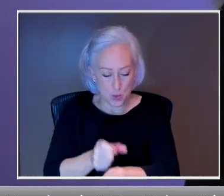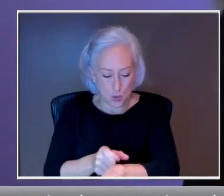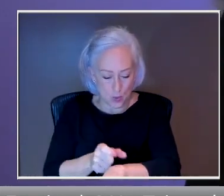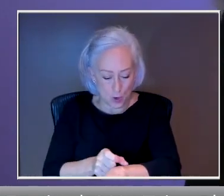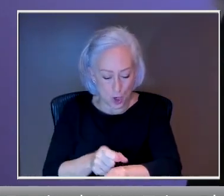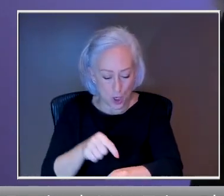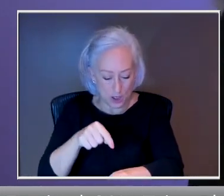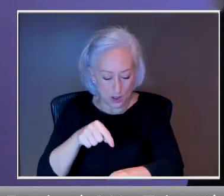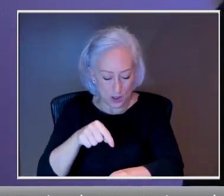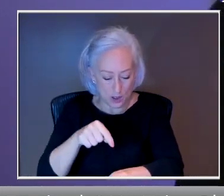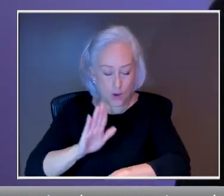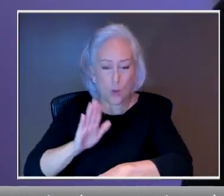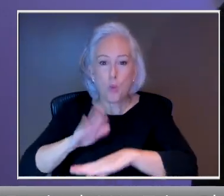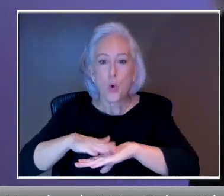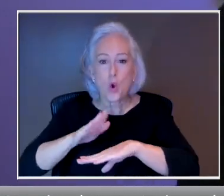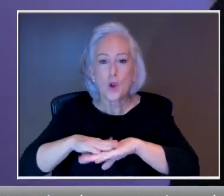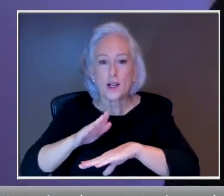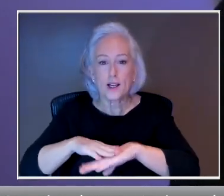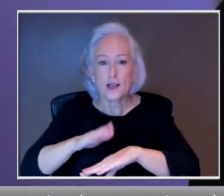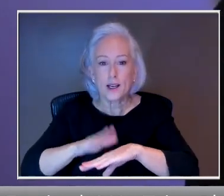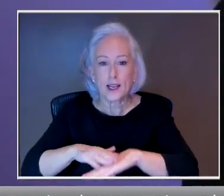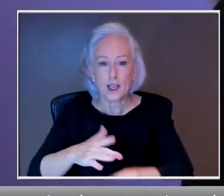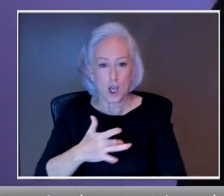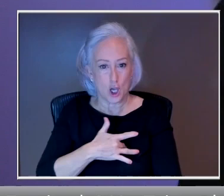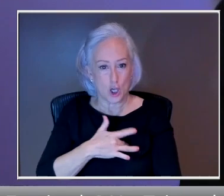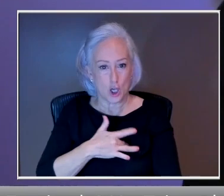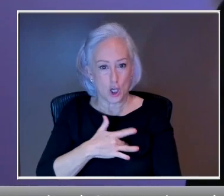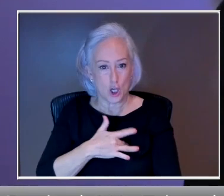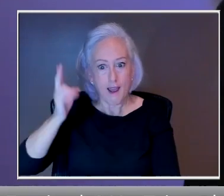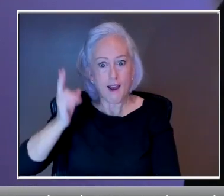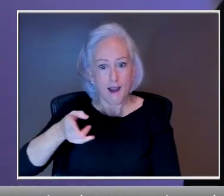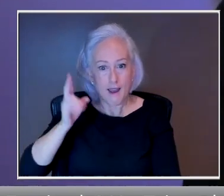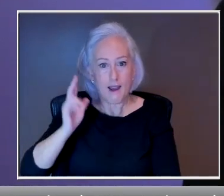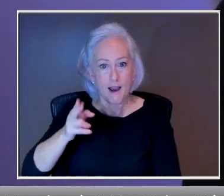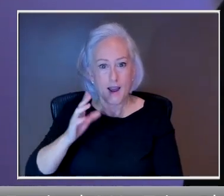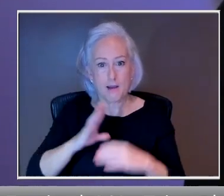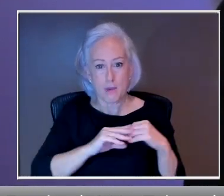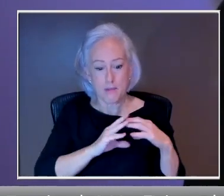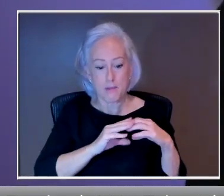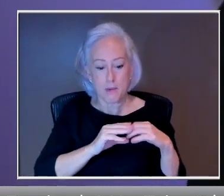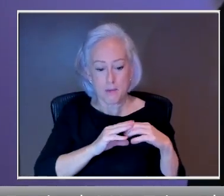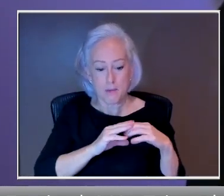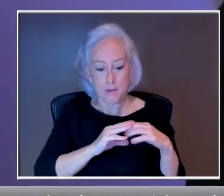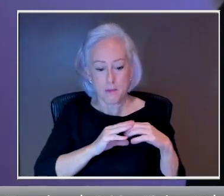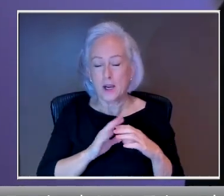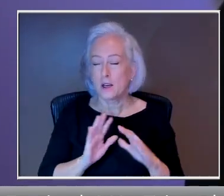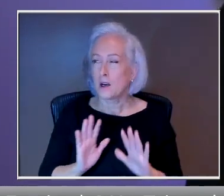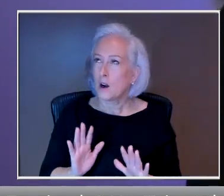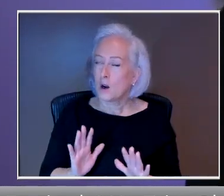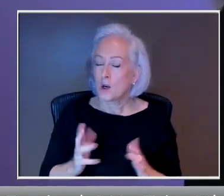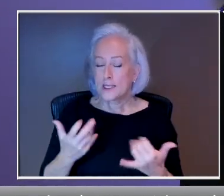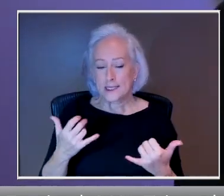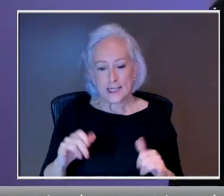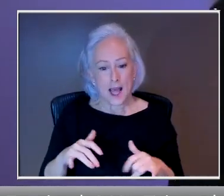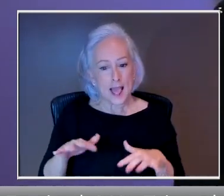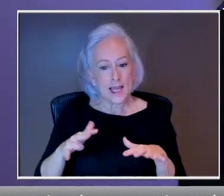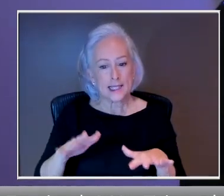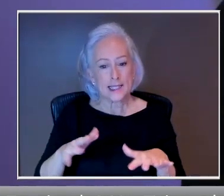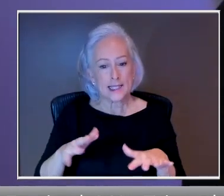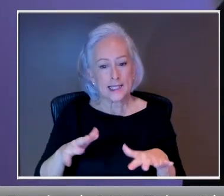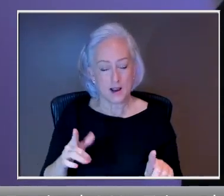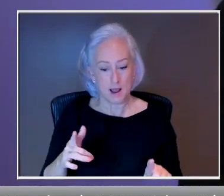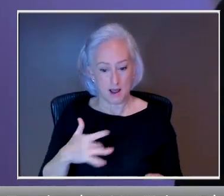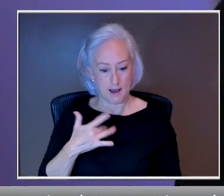that your heart rate's too high, it's too high. And I'm like, oh, maybe it's still anxiety. But then I started getting lightheaded